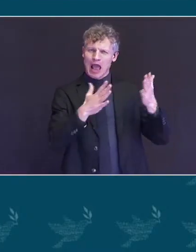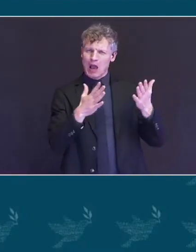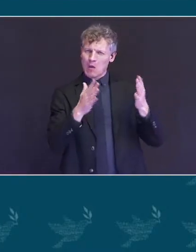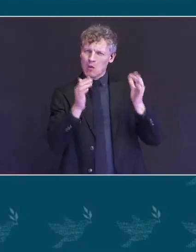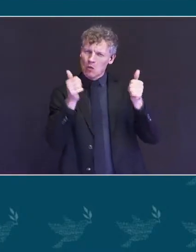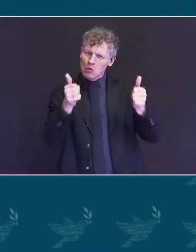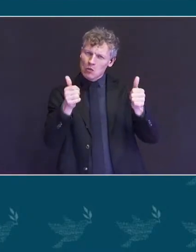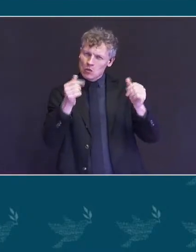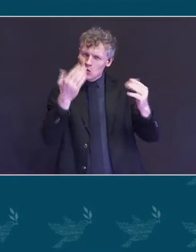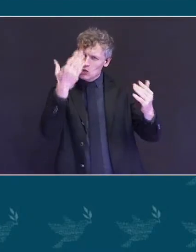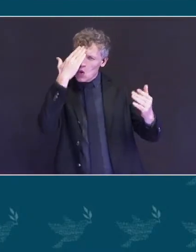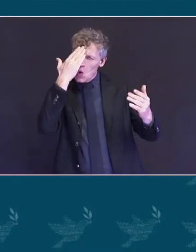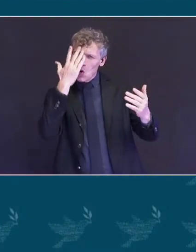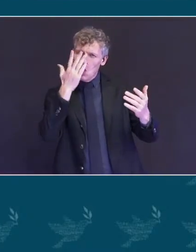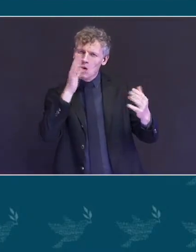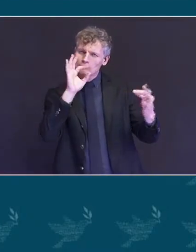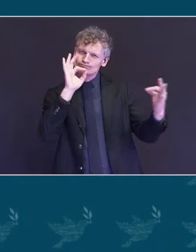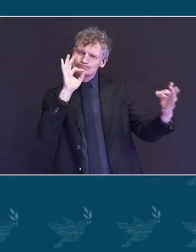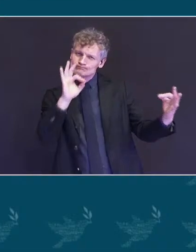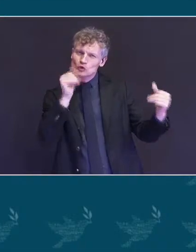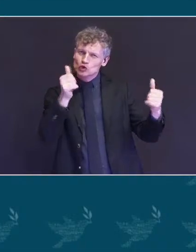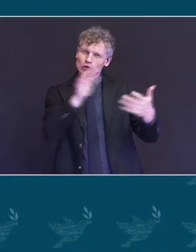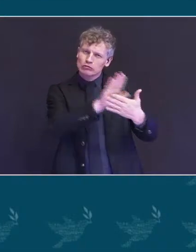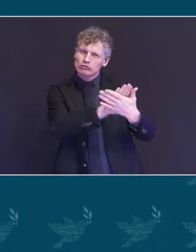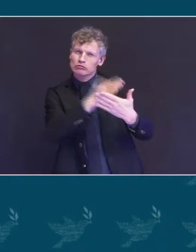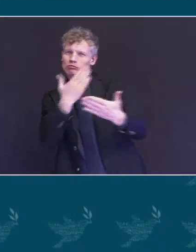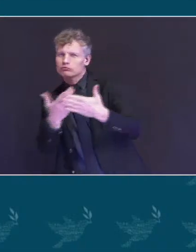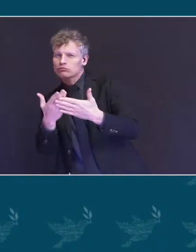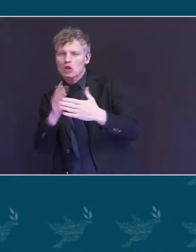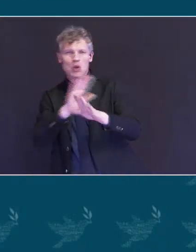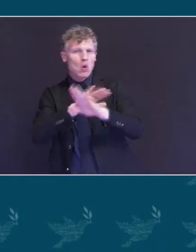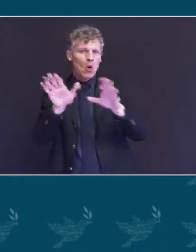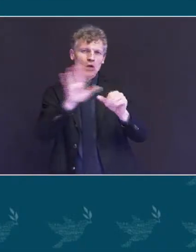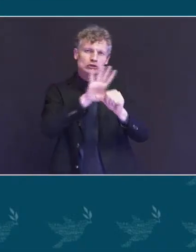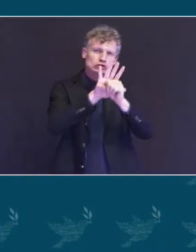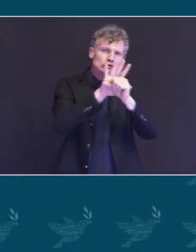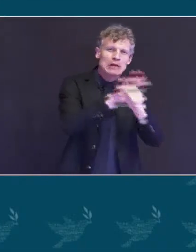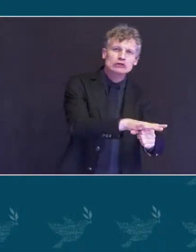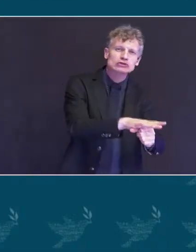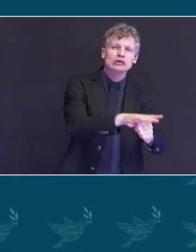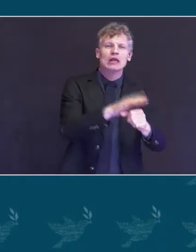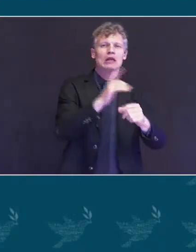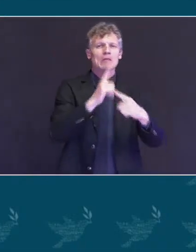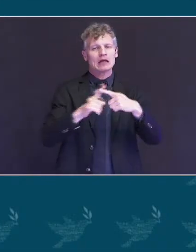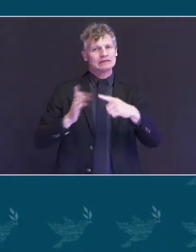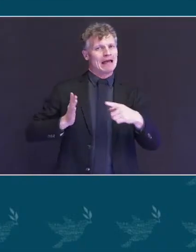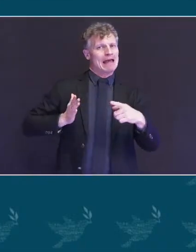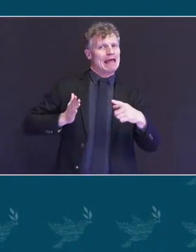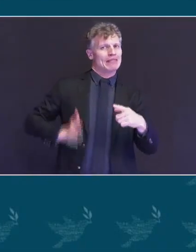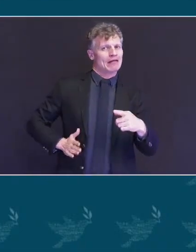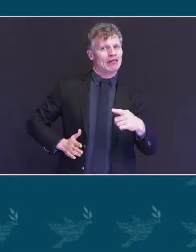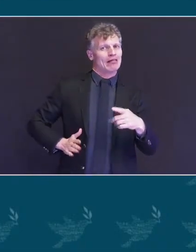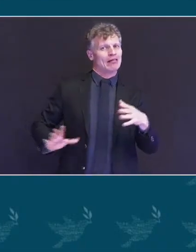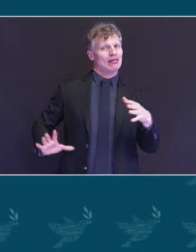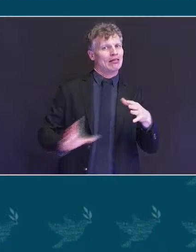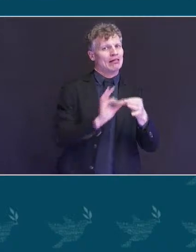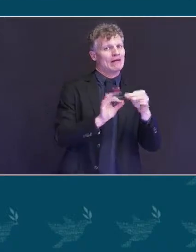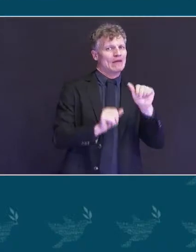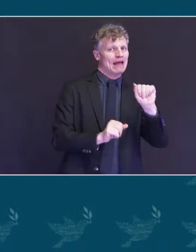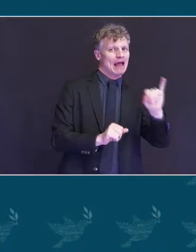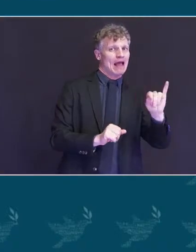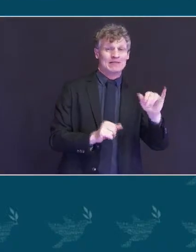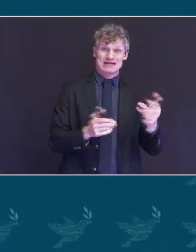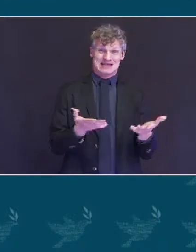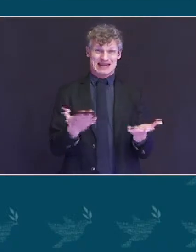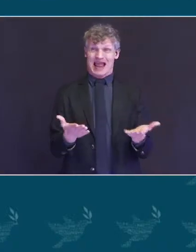Discrimination is not there. How can we ensure like ethical kind of development of technologies and AI? Because like even now, when you go to